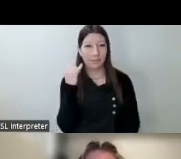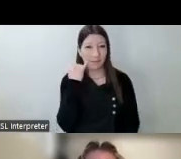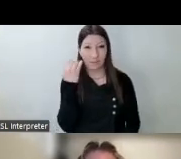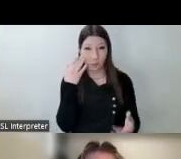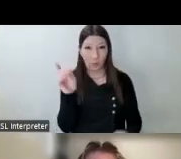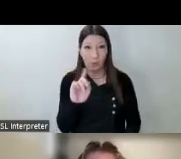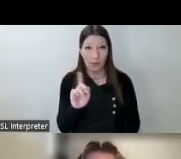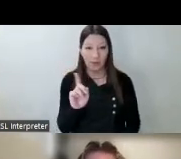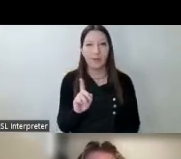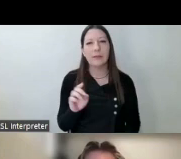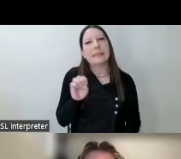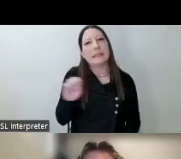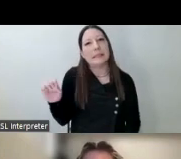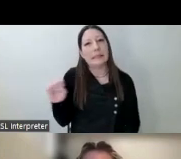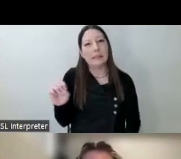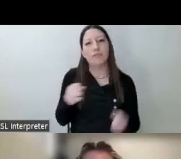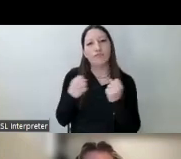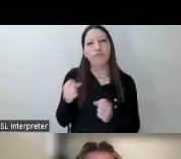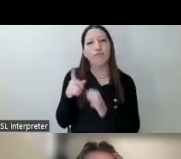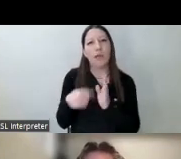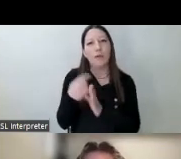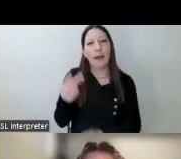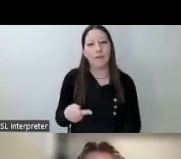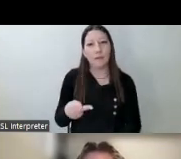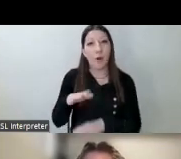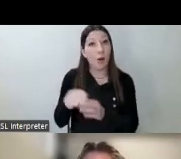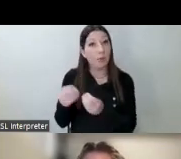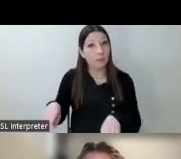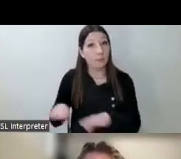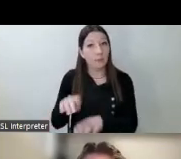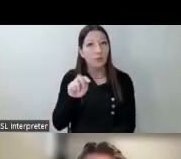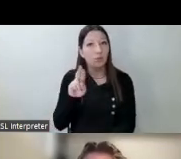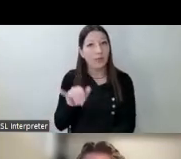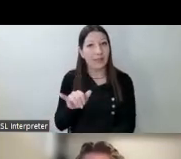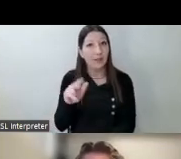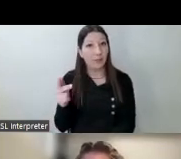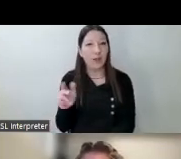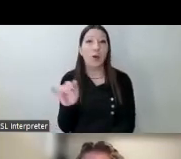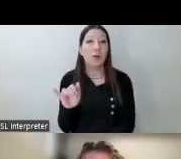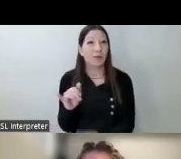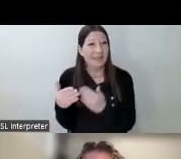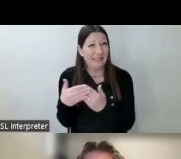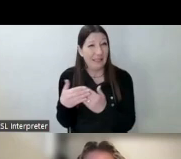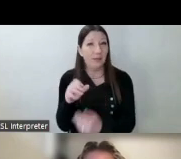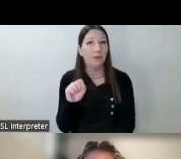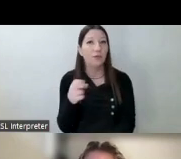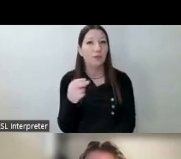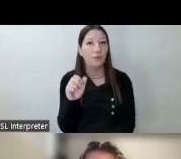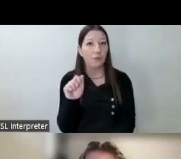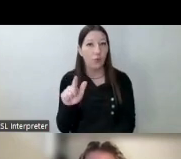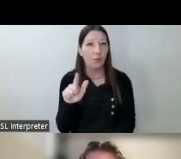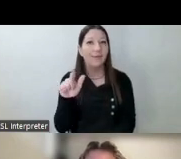on Treaty 3 territory. They're also very close to Shoal Lake 40 First Nation, which is, of course, where Winnipeg sources its